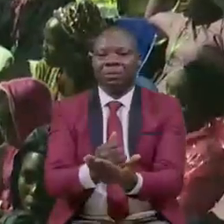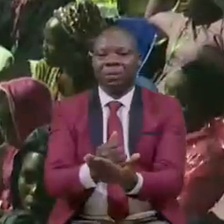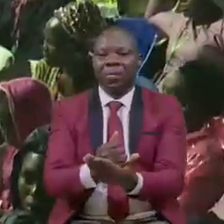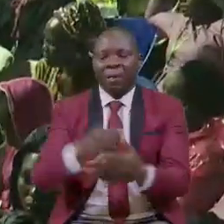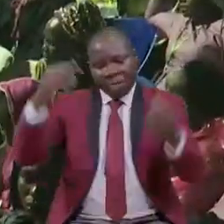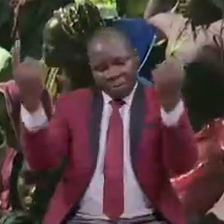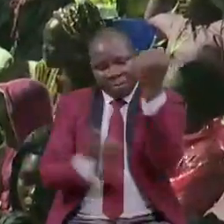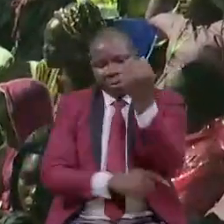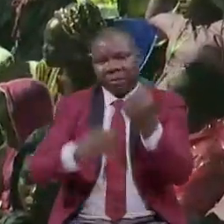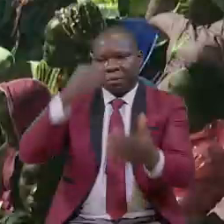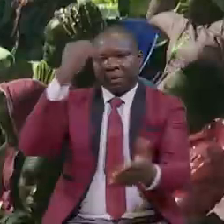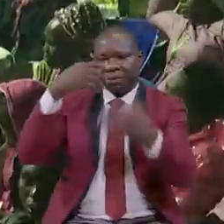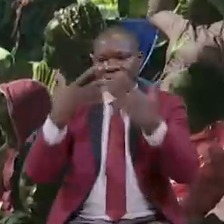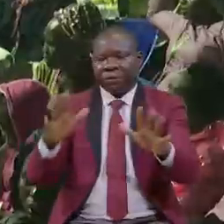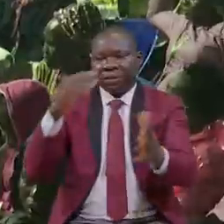Punishment finished.